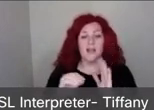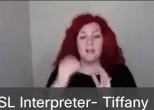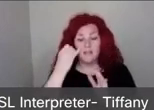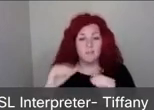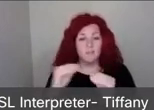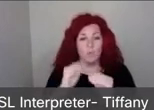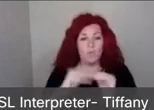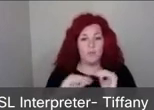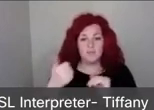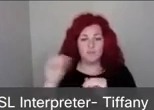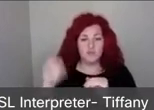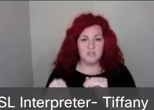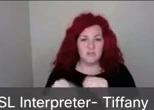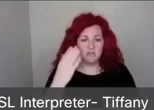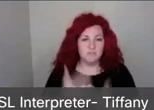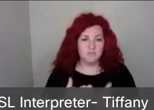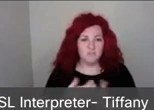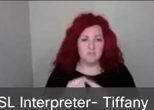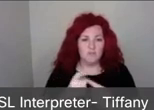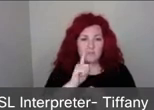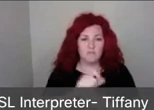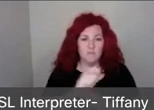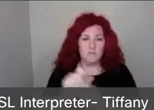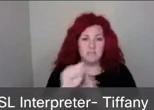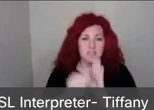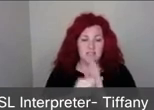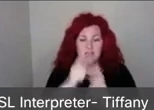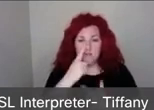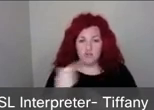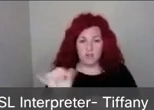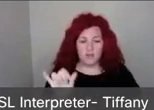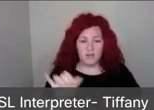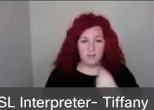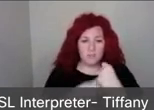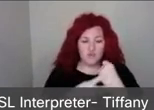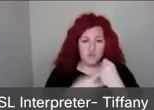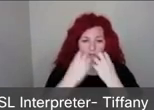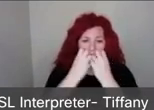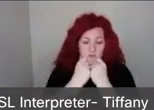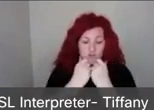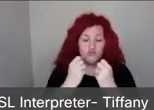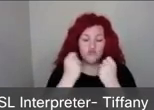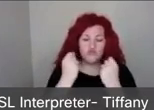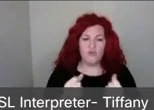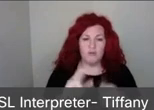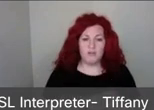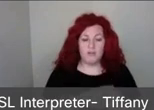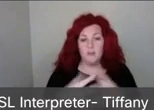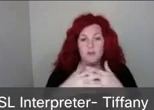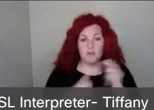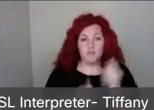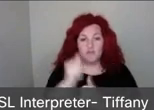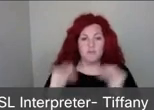greater than 10% may be justified by a legitimate state interest, such as preserving a strong Native American